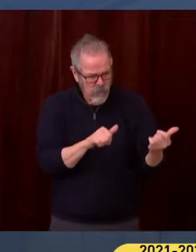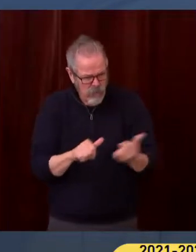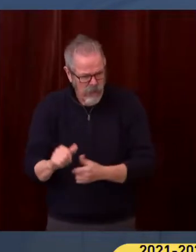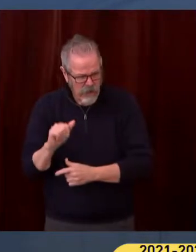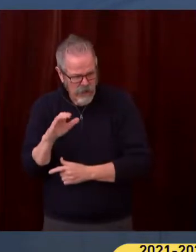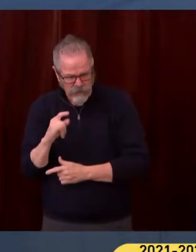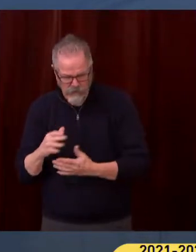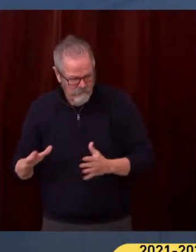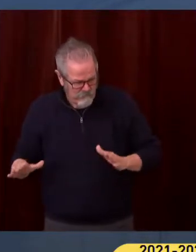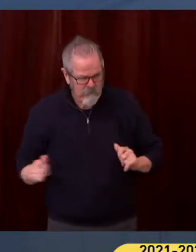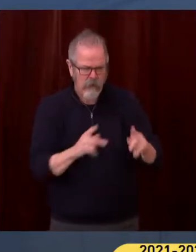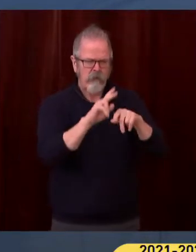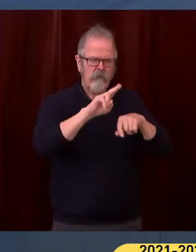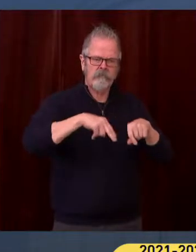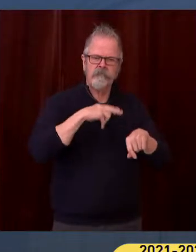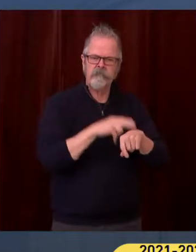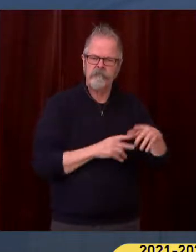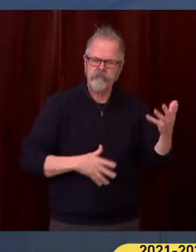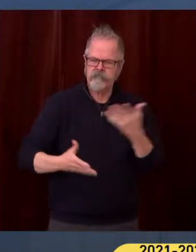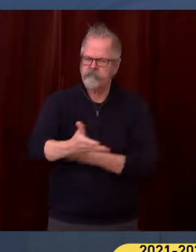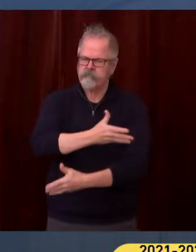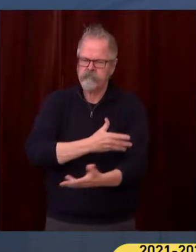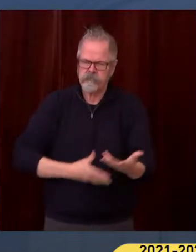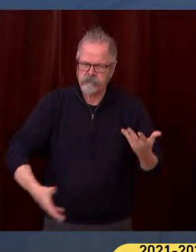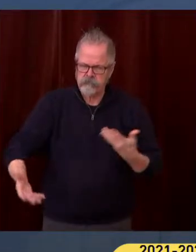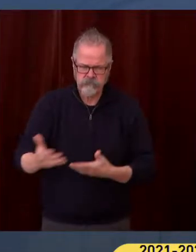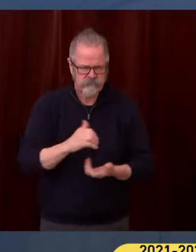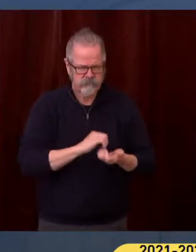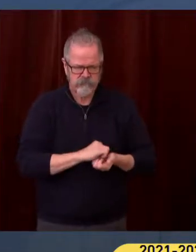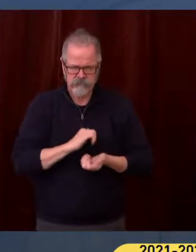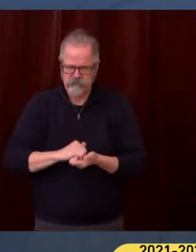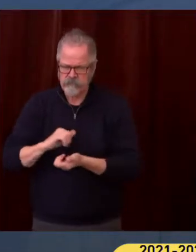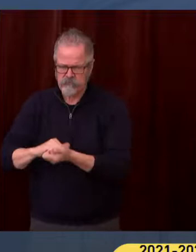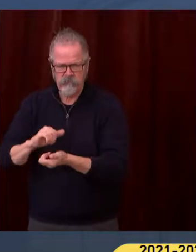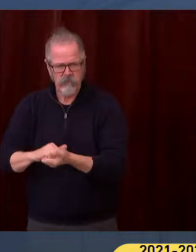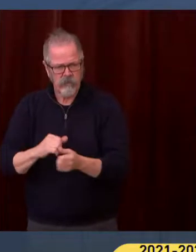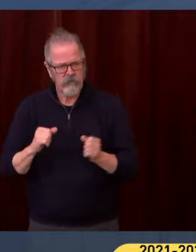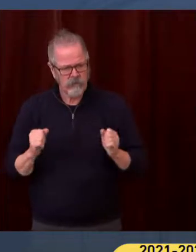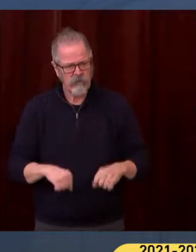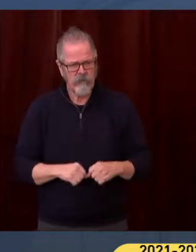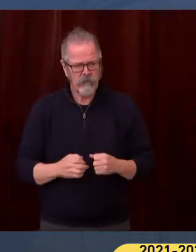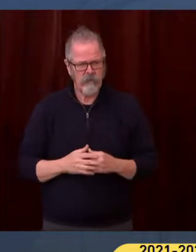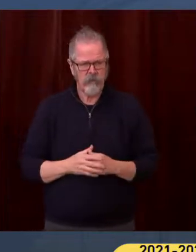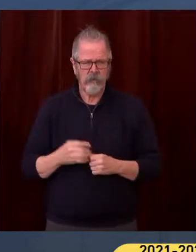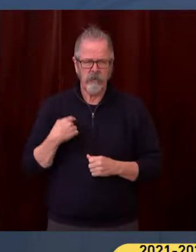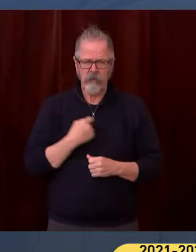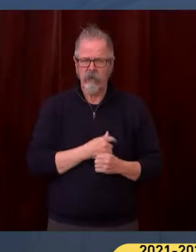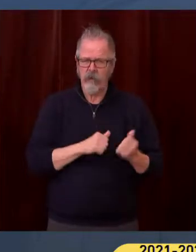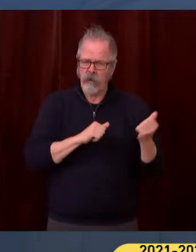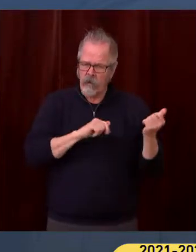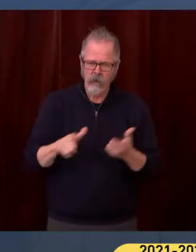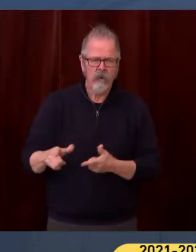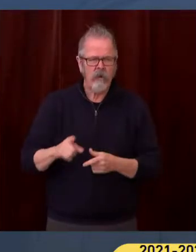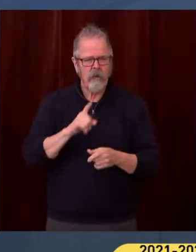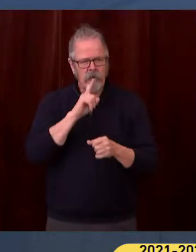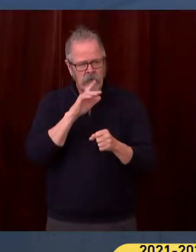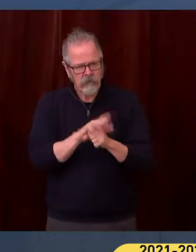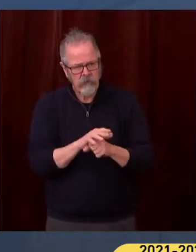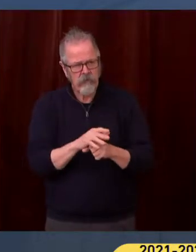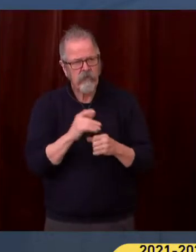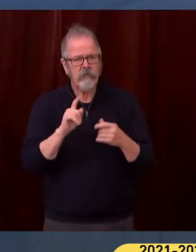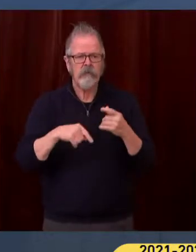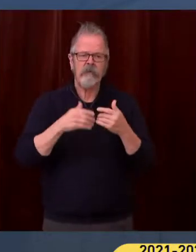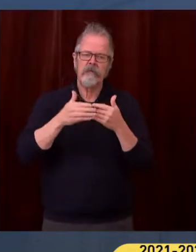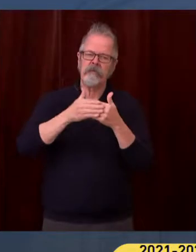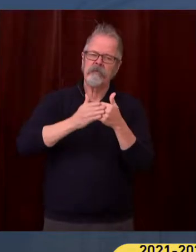meet our respective commitment to the next seven generations. So